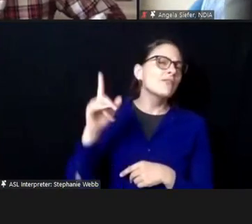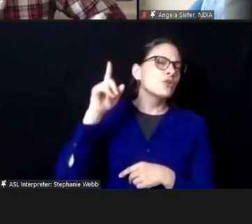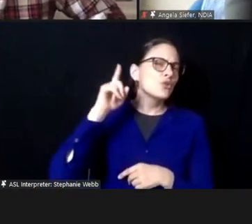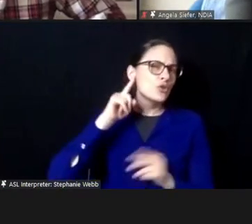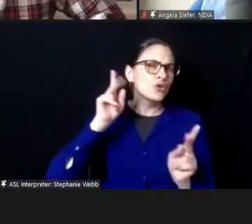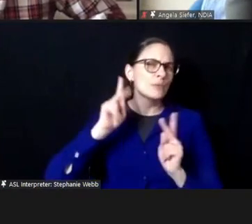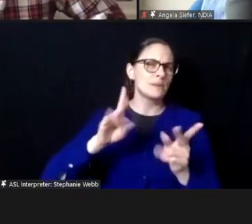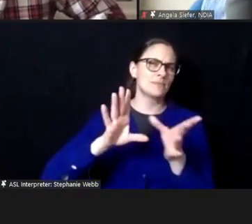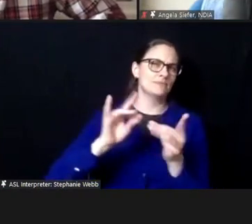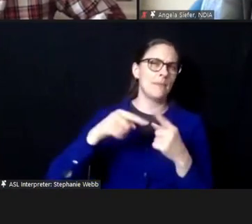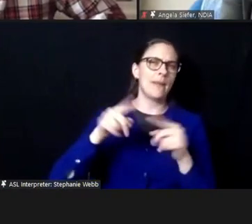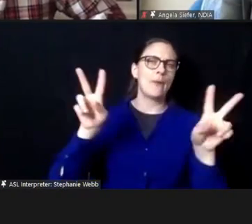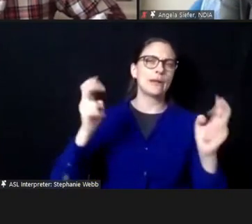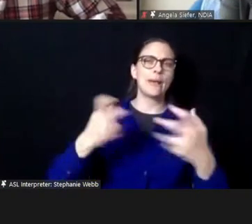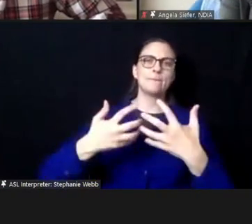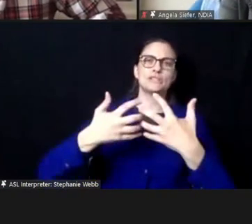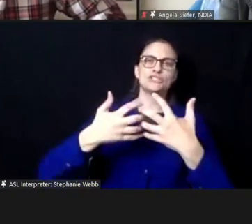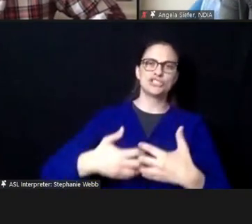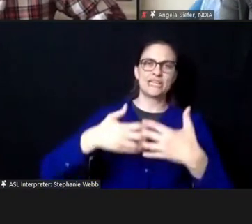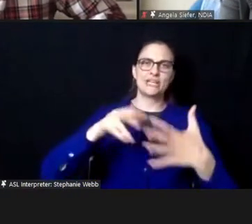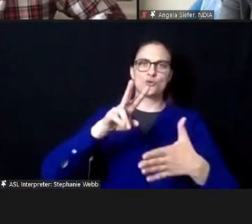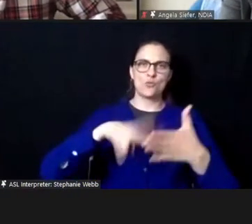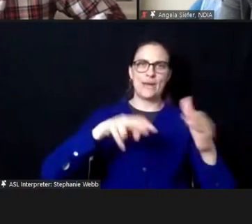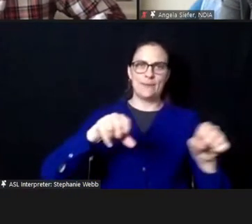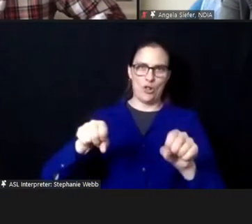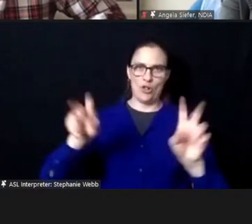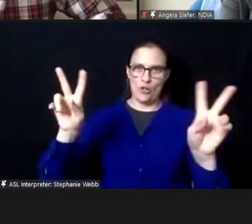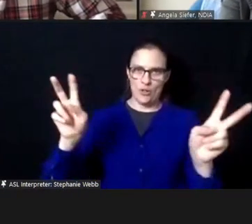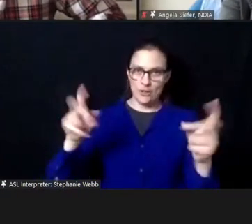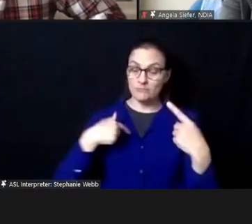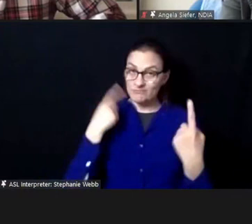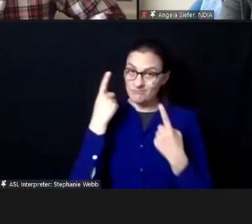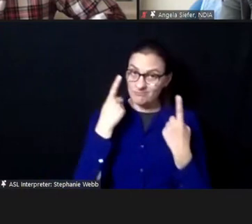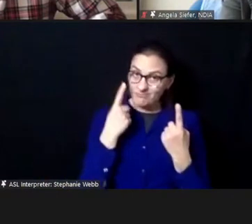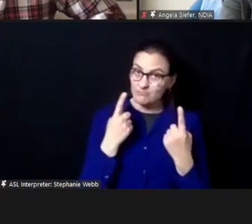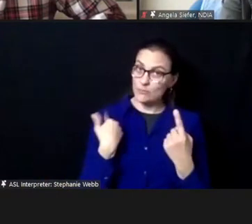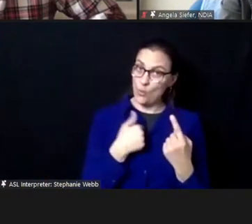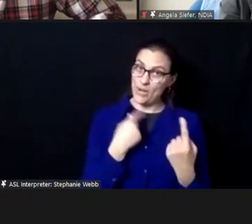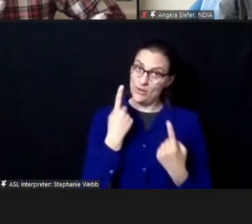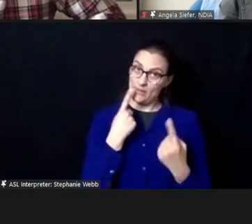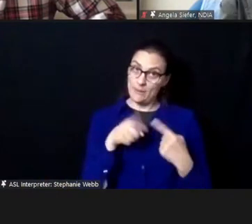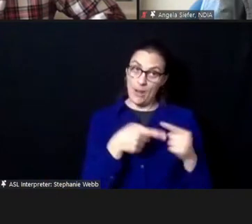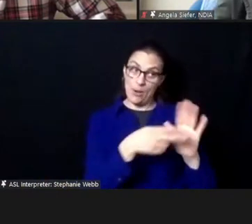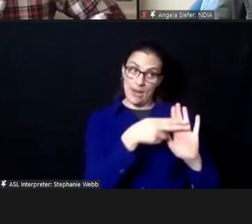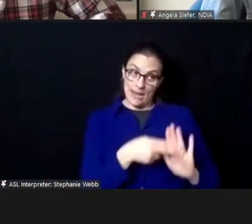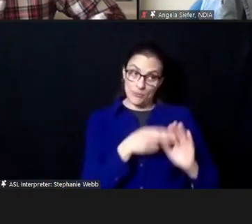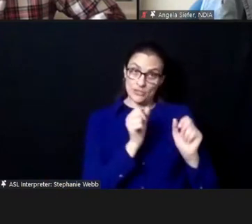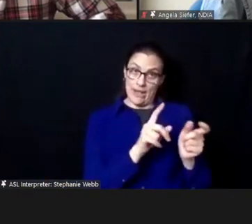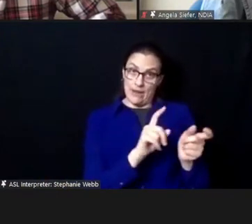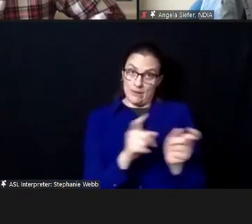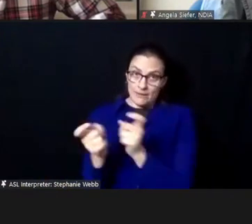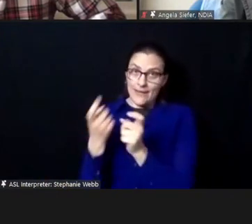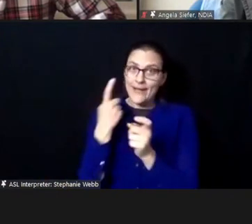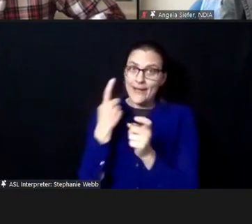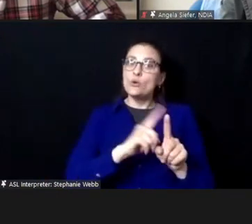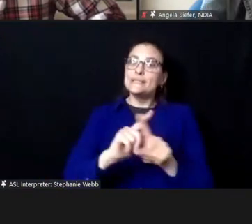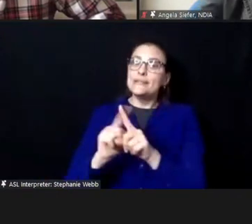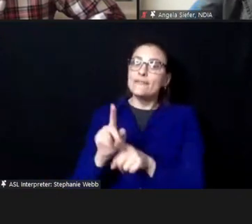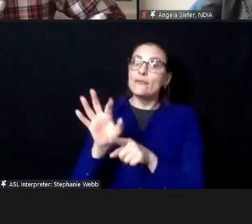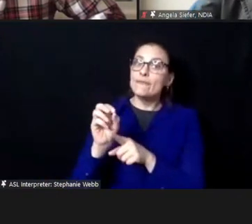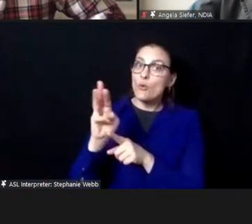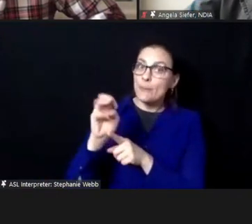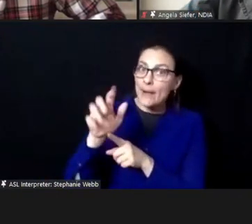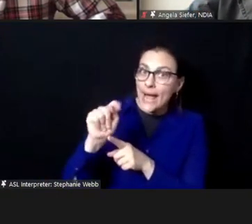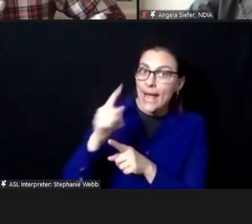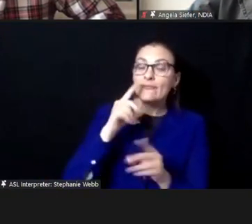at making the label information available to consumers and consumer serving organizations? I think we heard some interesting ideas on the